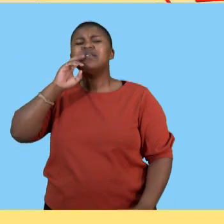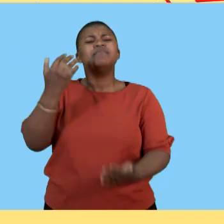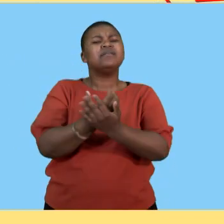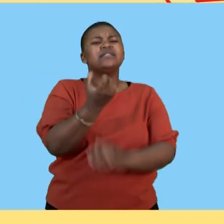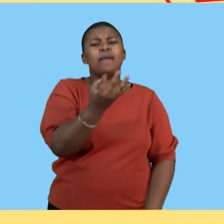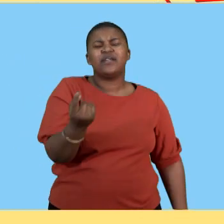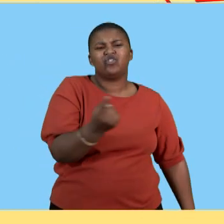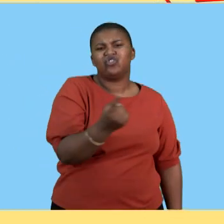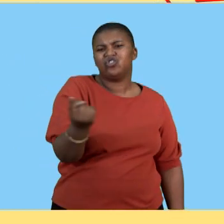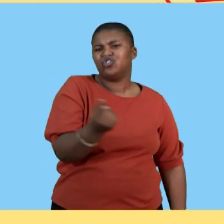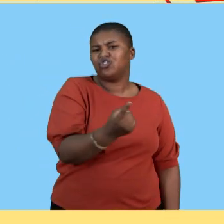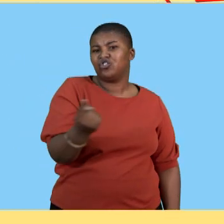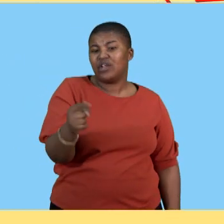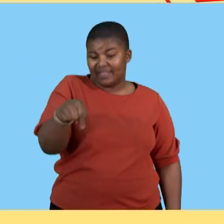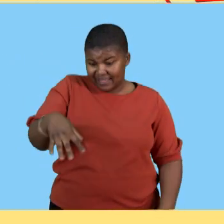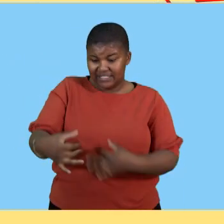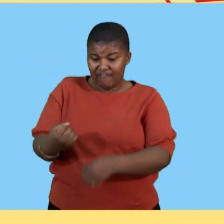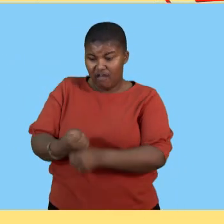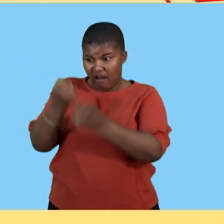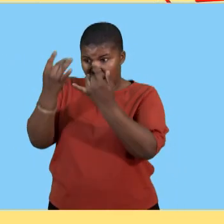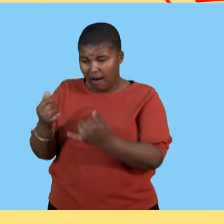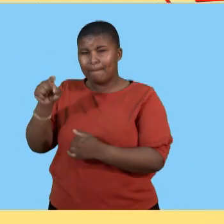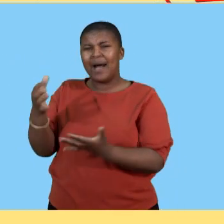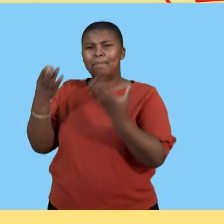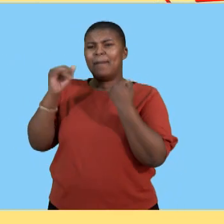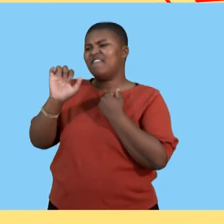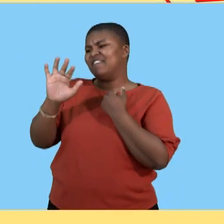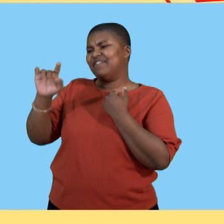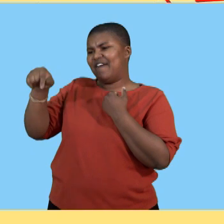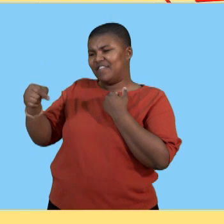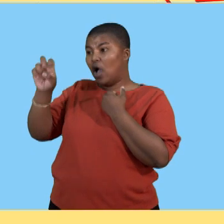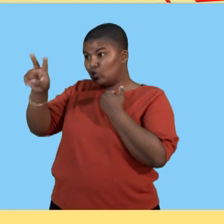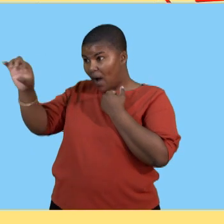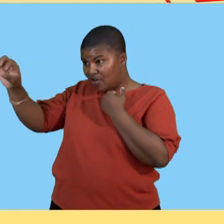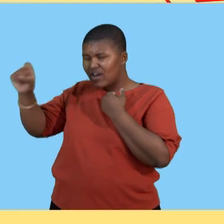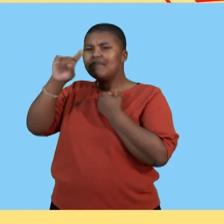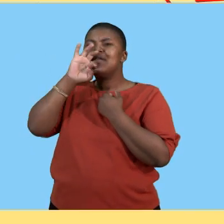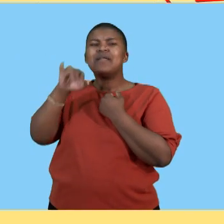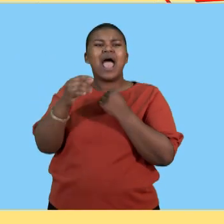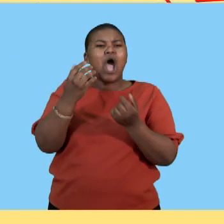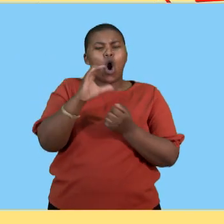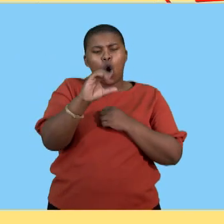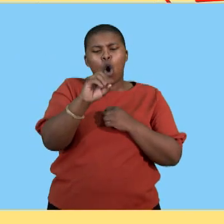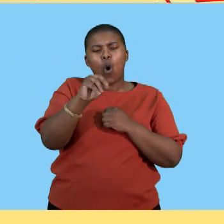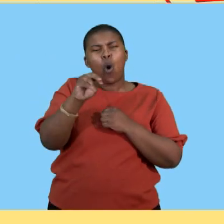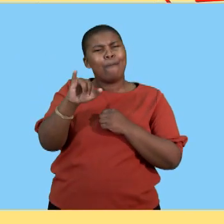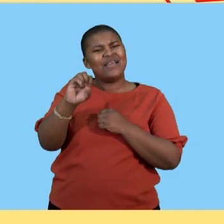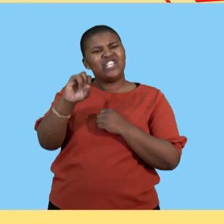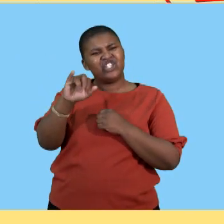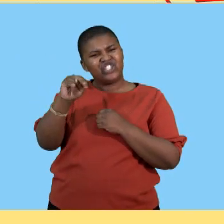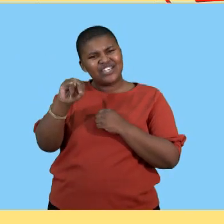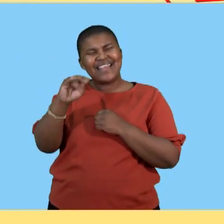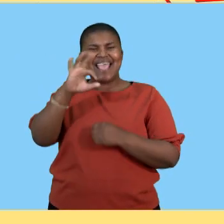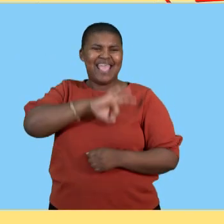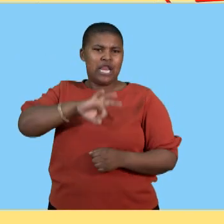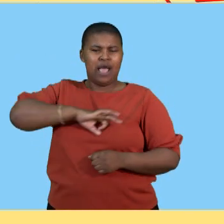what we are supposed to get for this financial year. That means there is some commission income that we have not yet